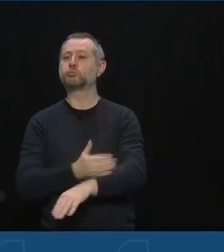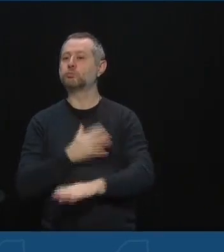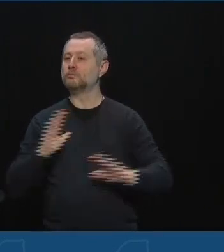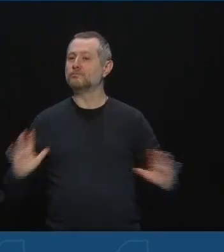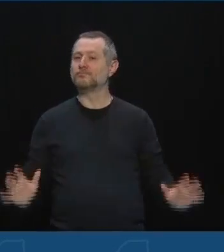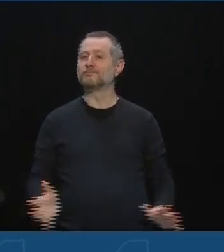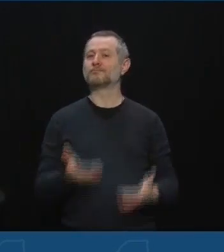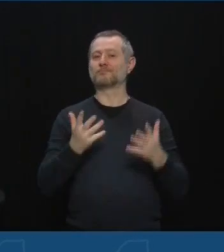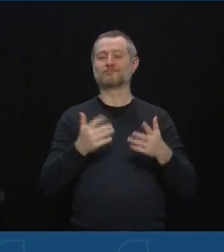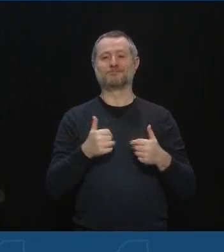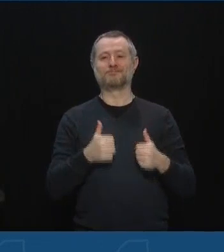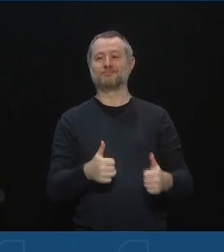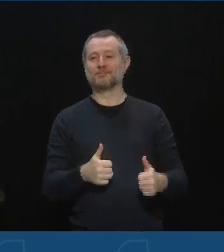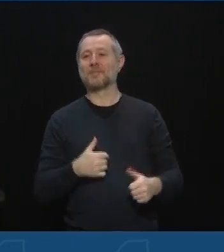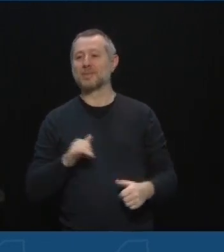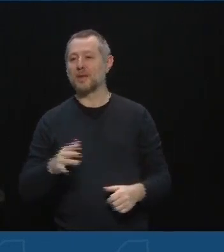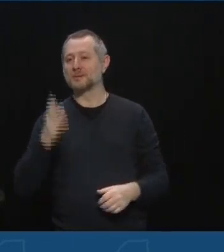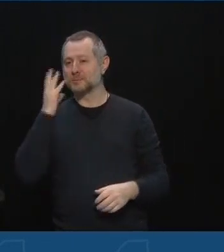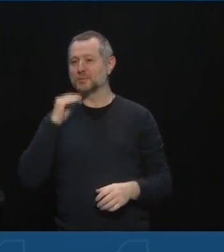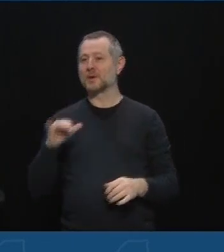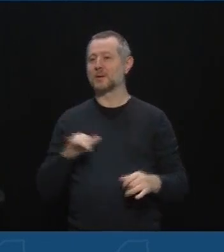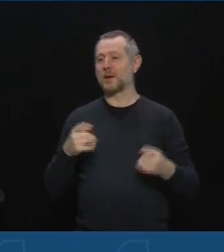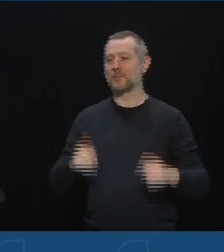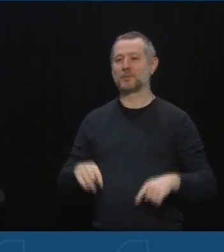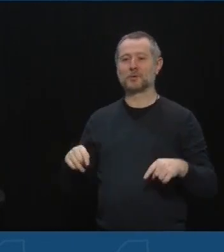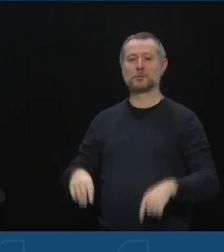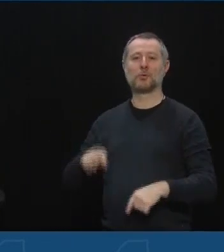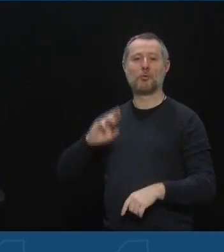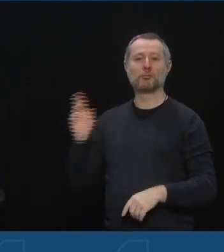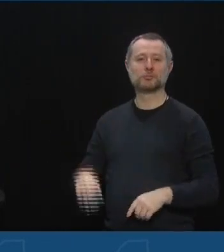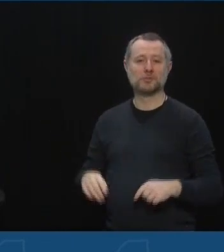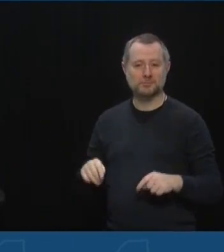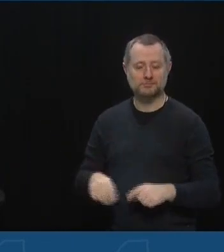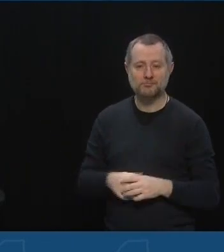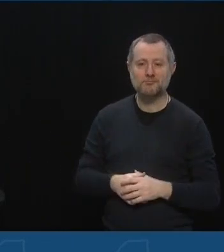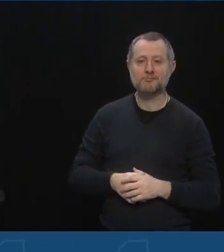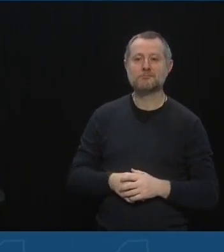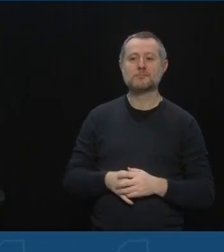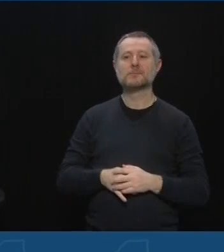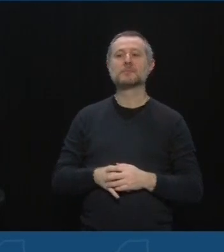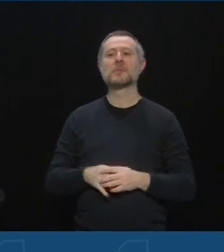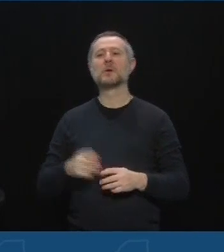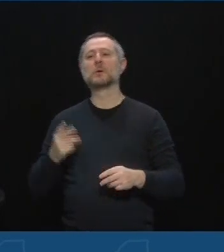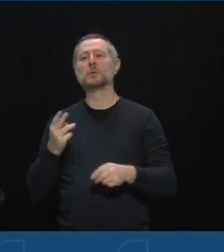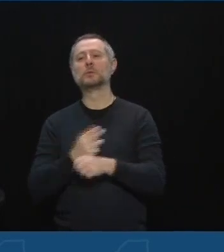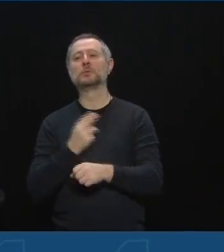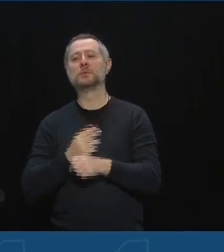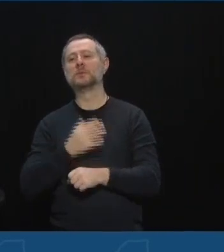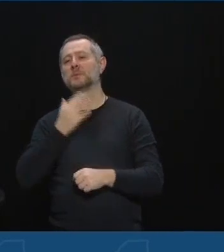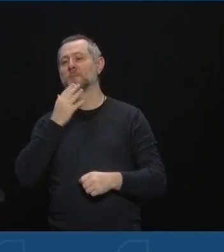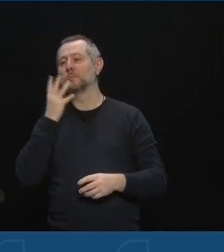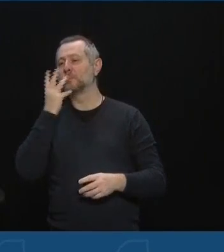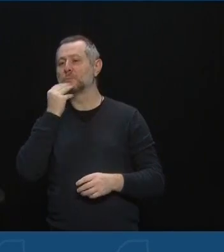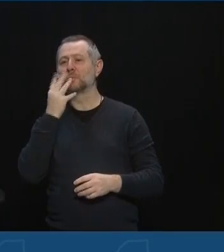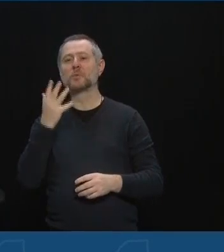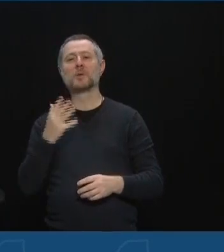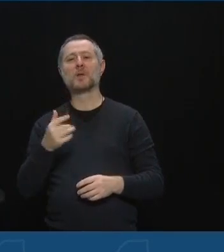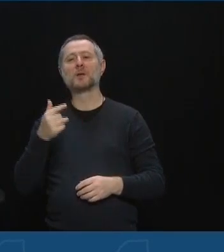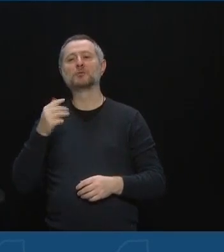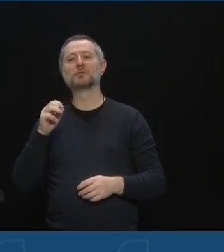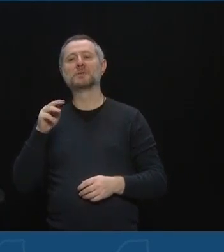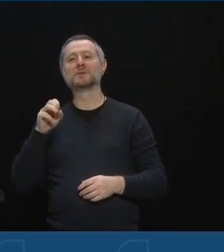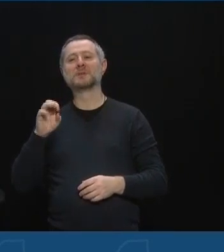same experience is happening before our eyes here in Rochester, utilizing the most beautiful river, the Genesee River, which is